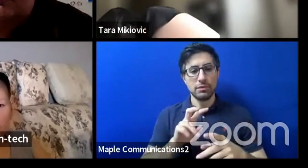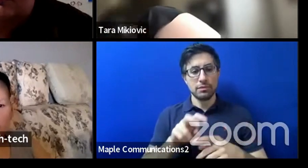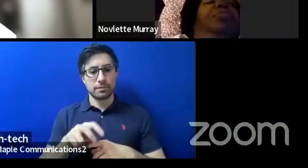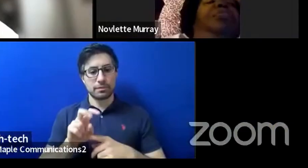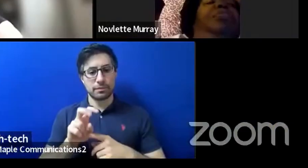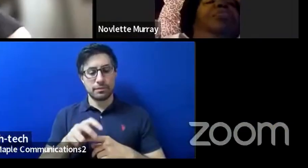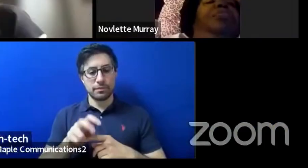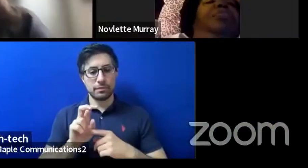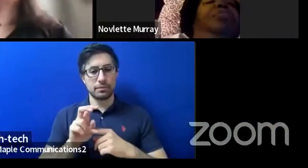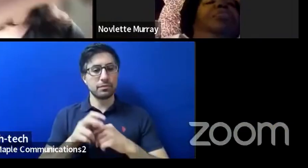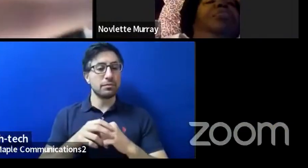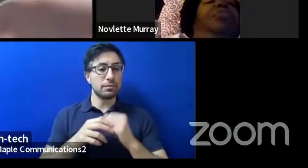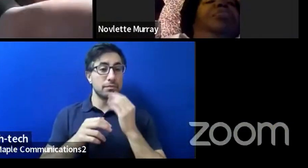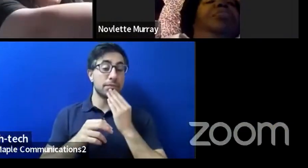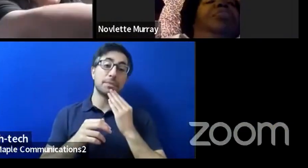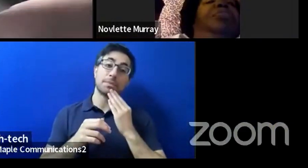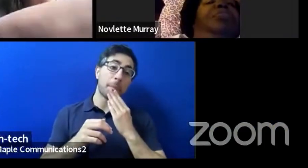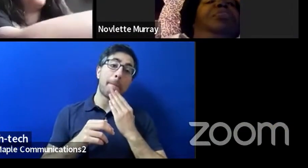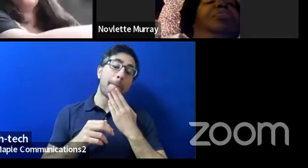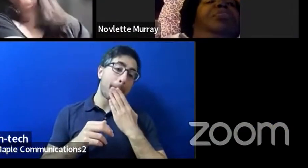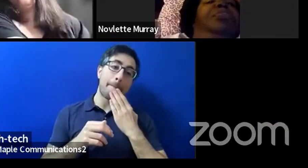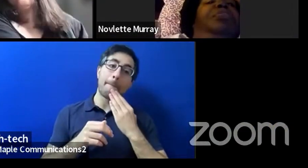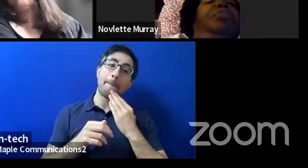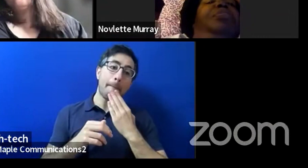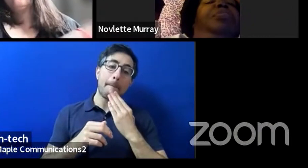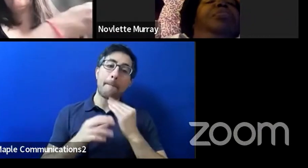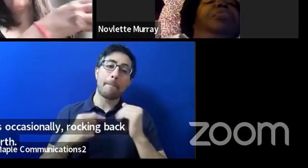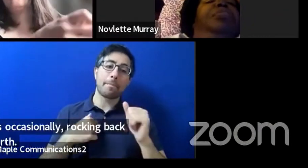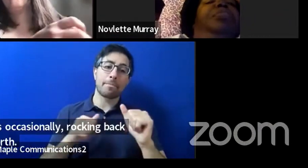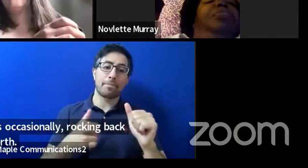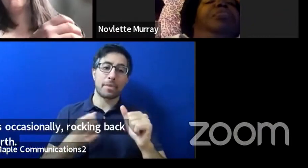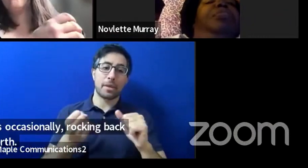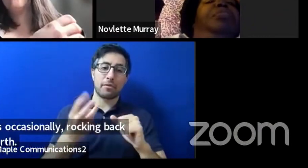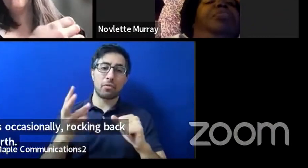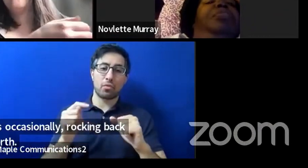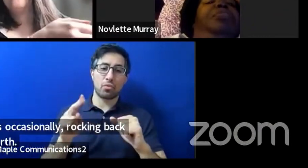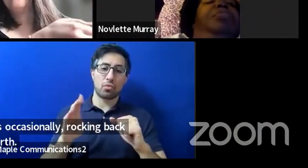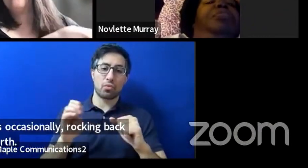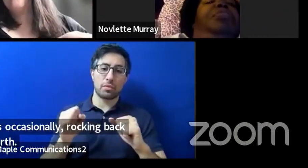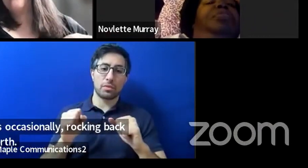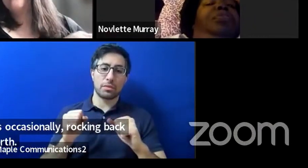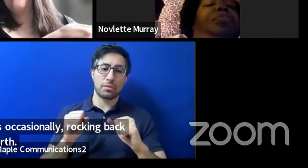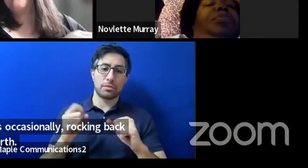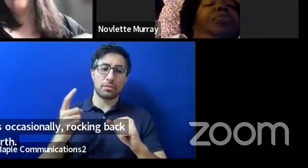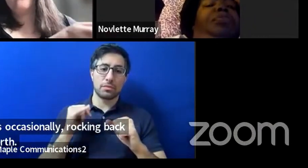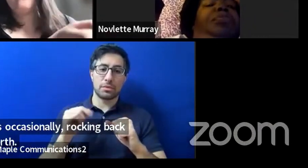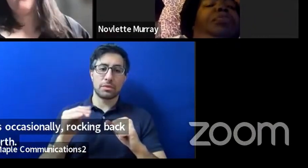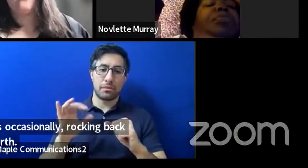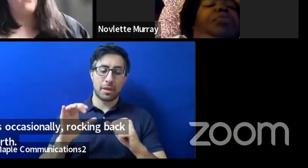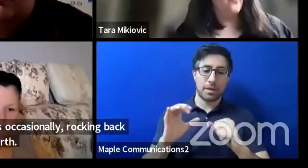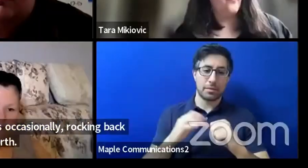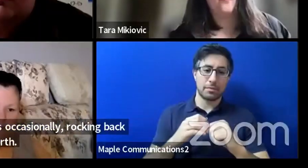forth. I'm behind a few tubes, one of which is a